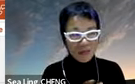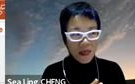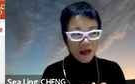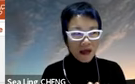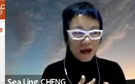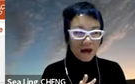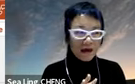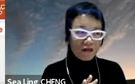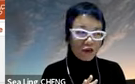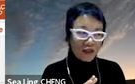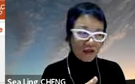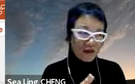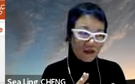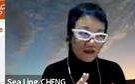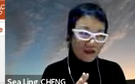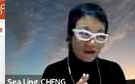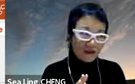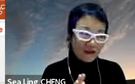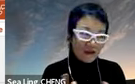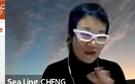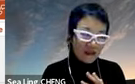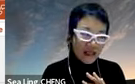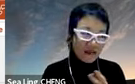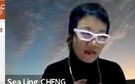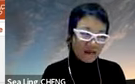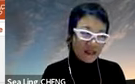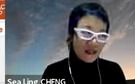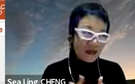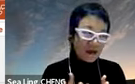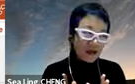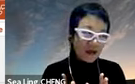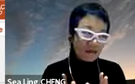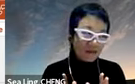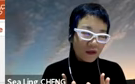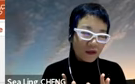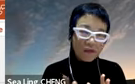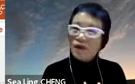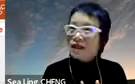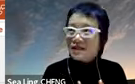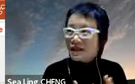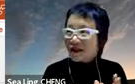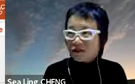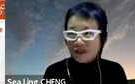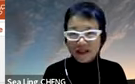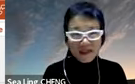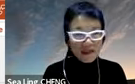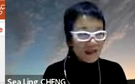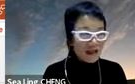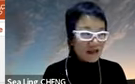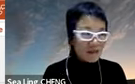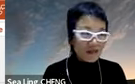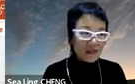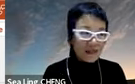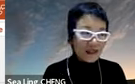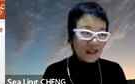been focused on these themes. Number one is sexual violence,